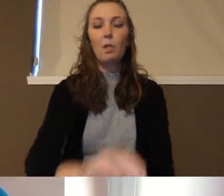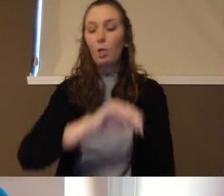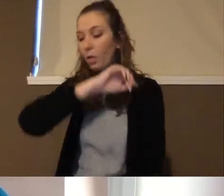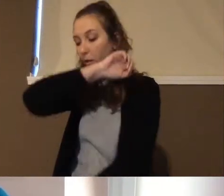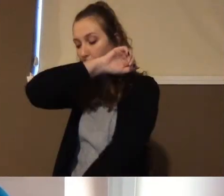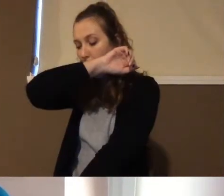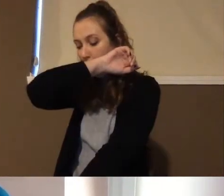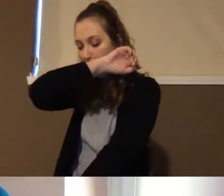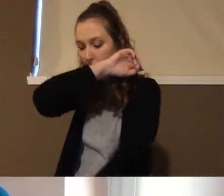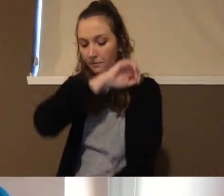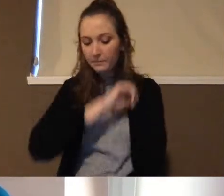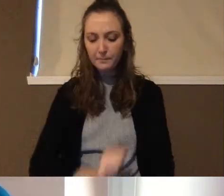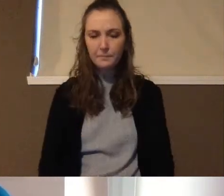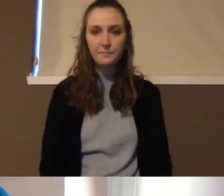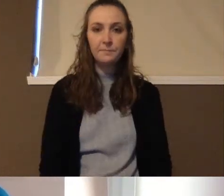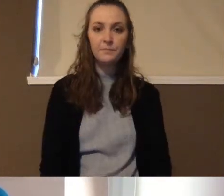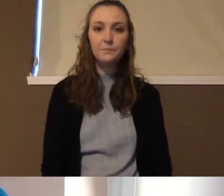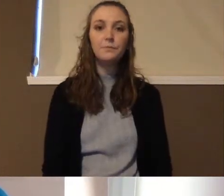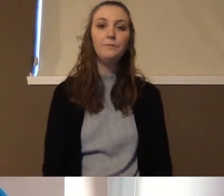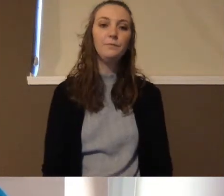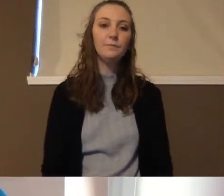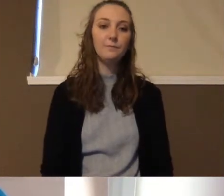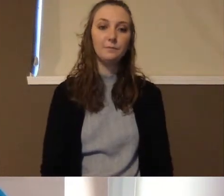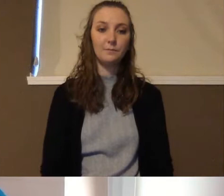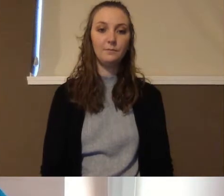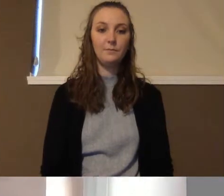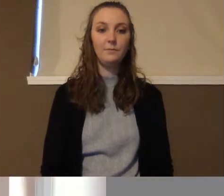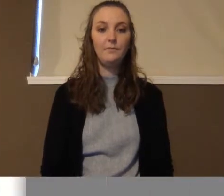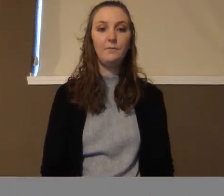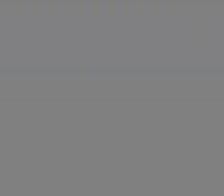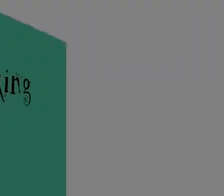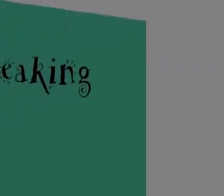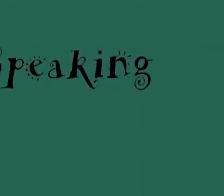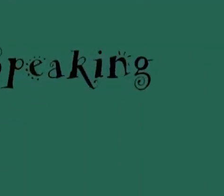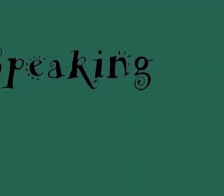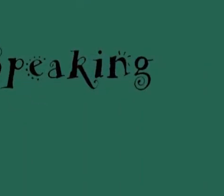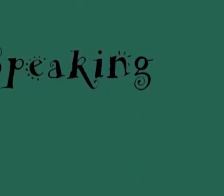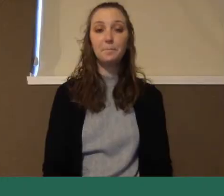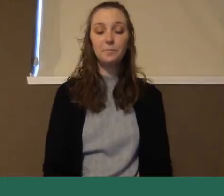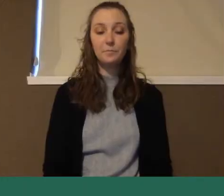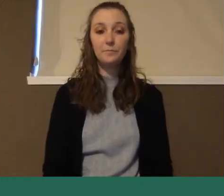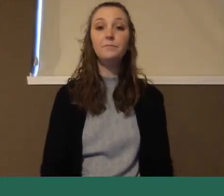Lord. Praise to you, O Christ.